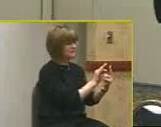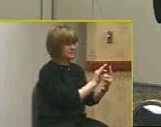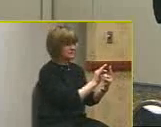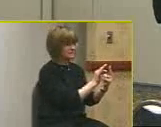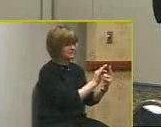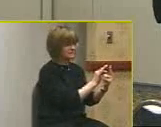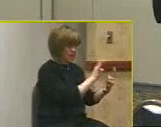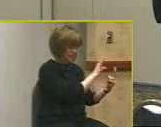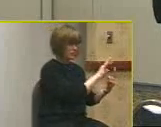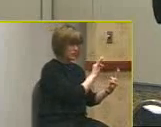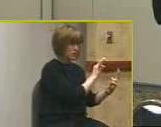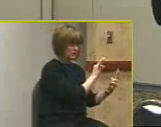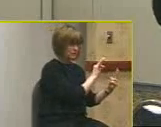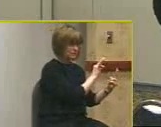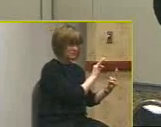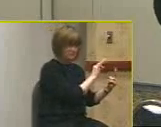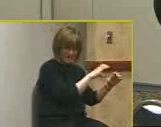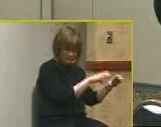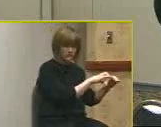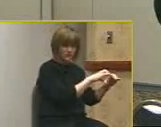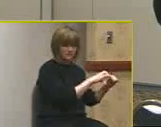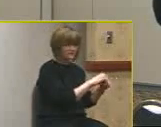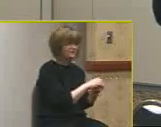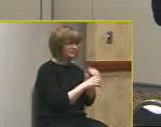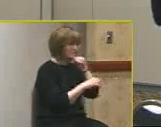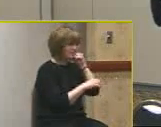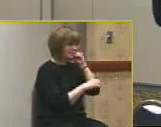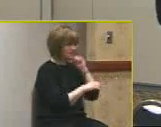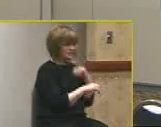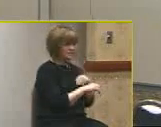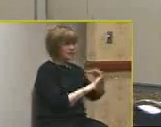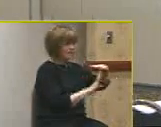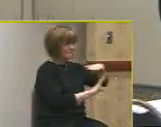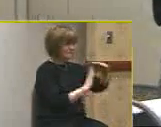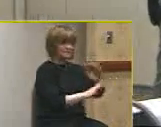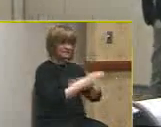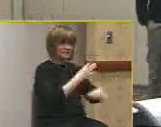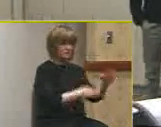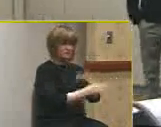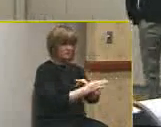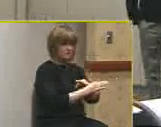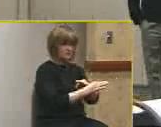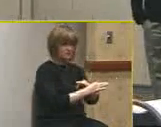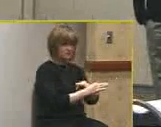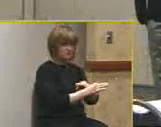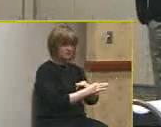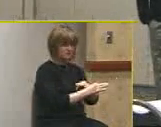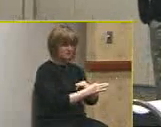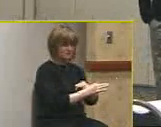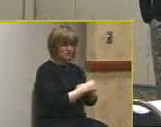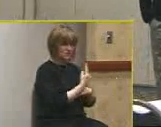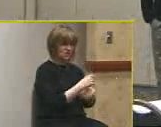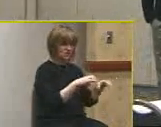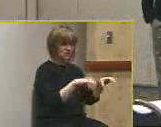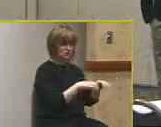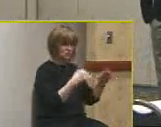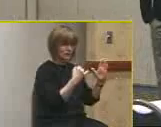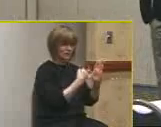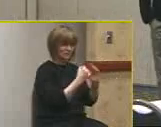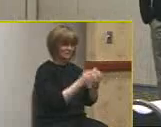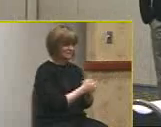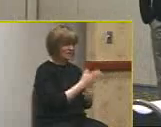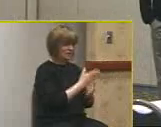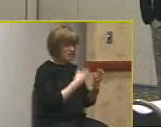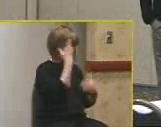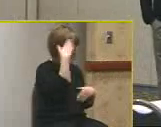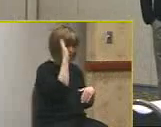Pick one and do it. So basically our replacement here is do it. The part that we don't know yet